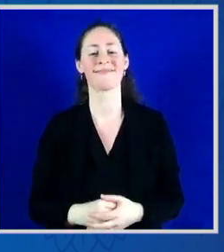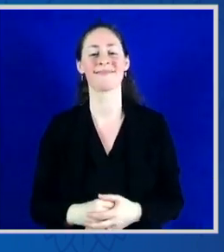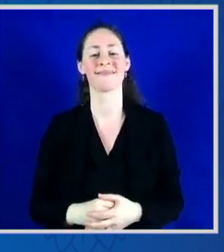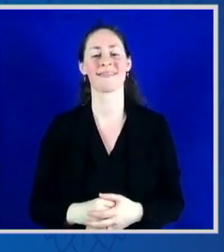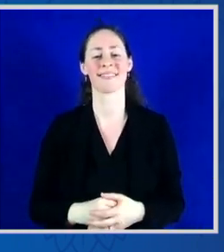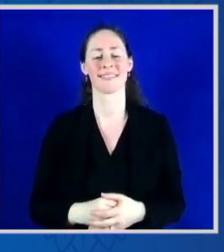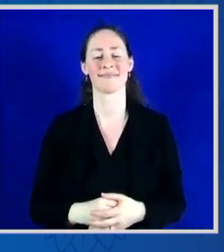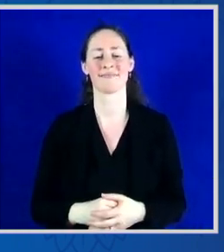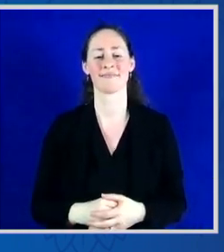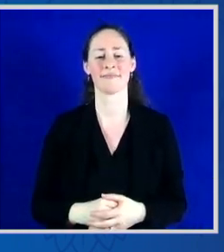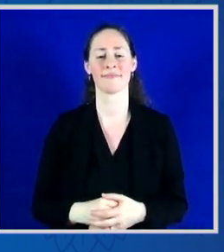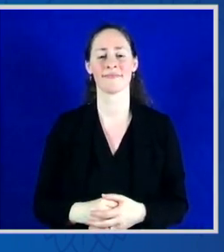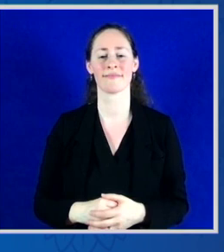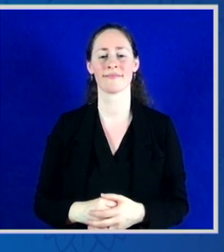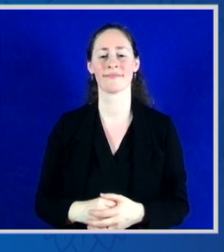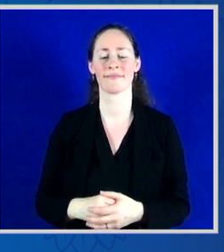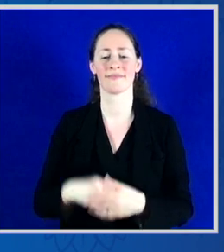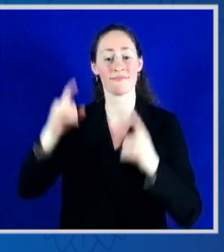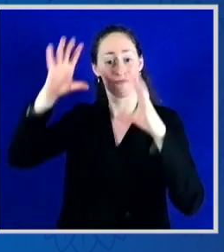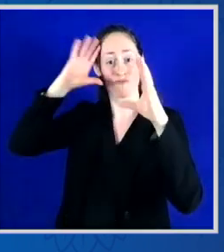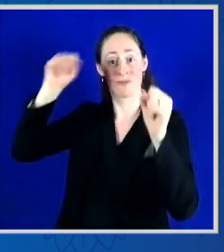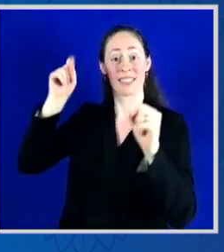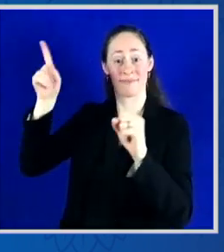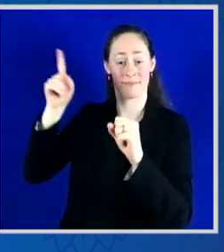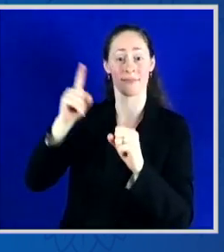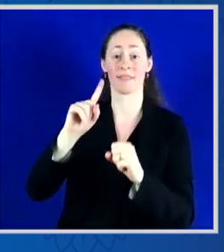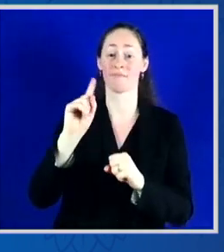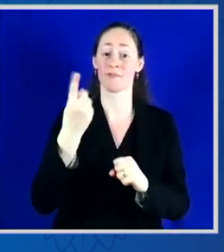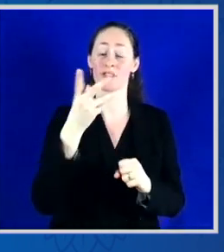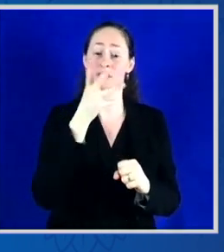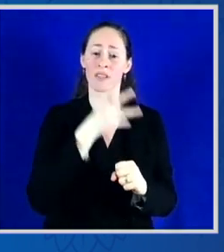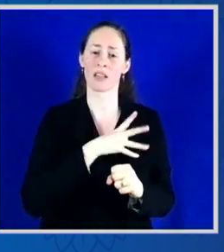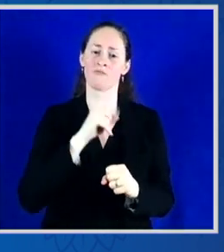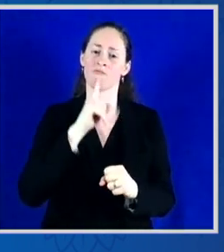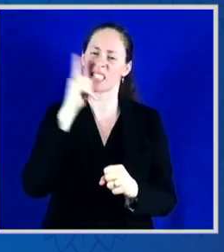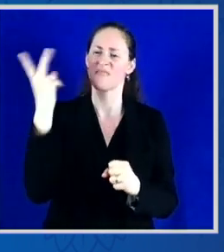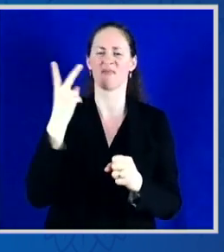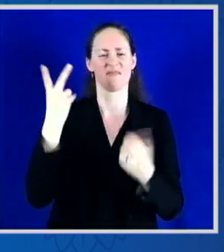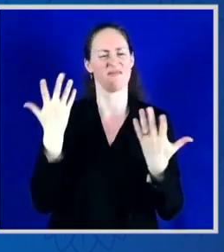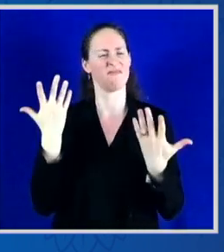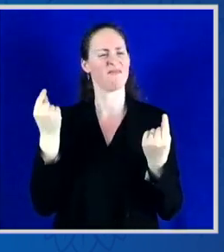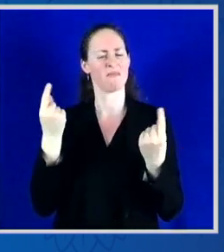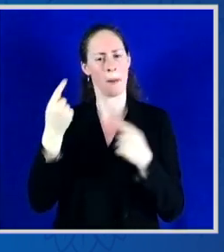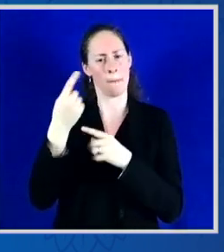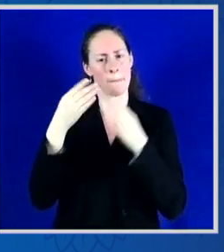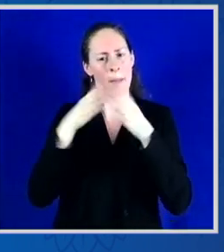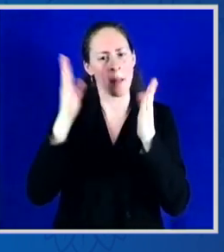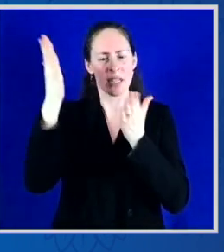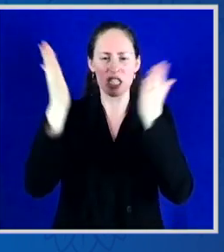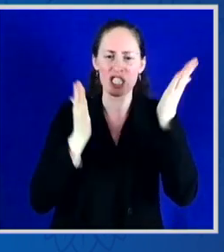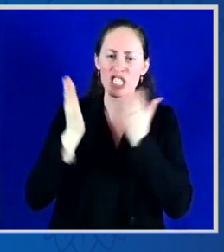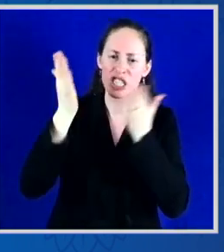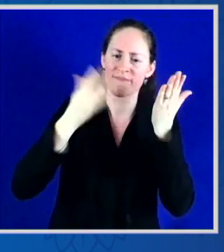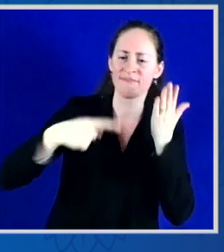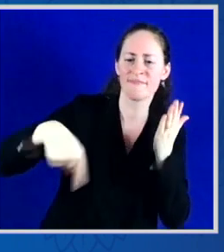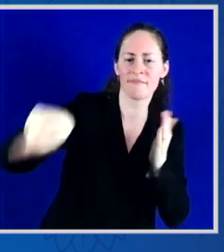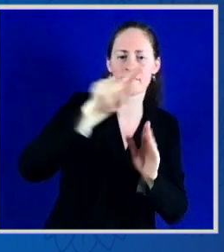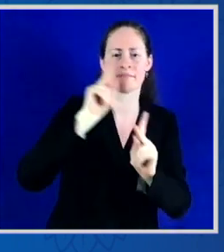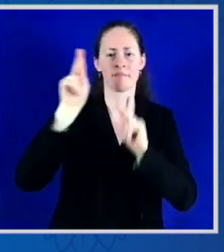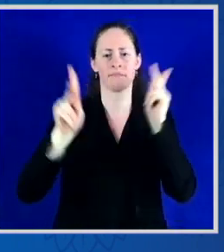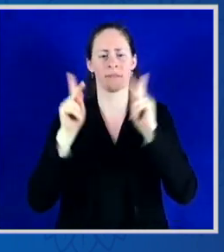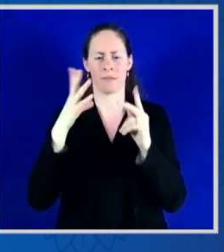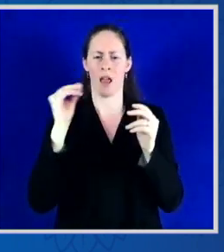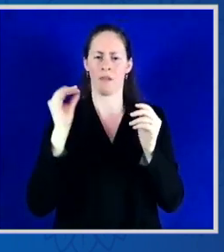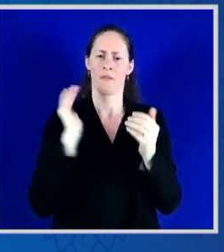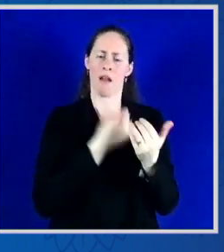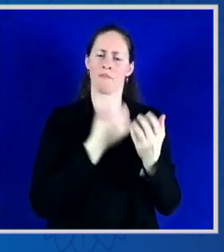the first lady are truly two public servants who put the well-being and value everyone else's